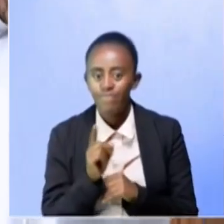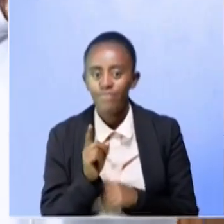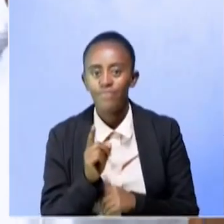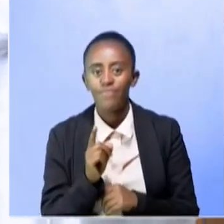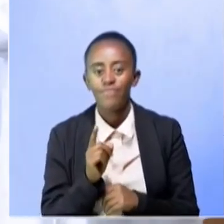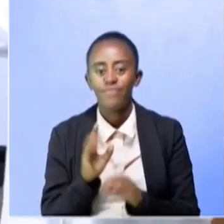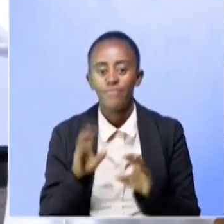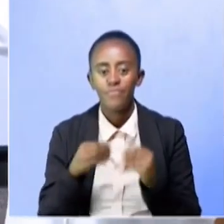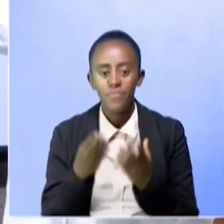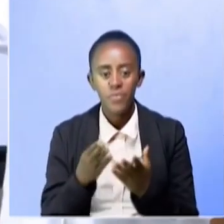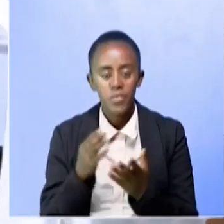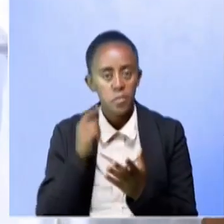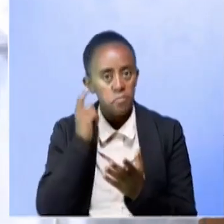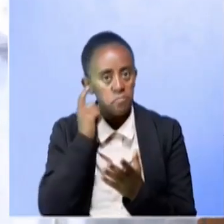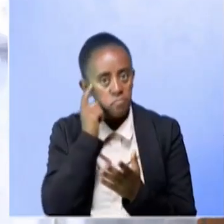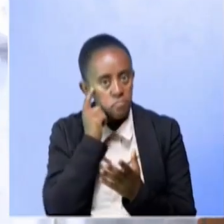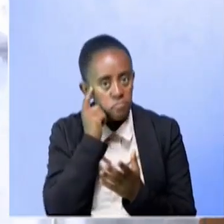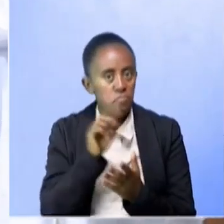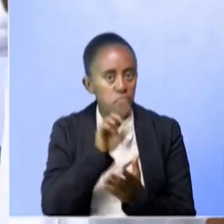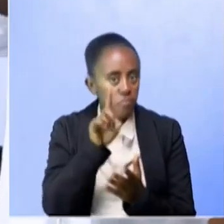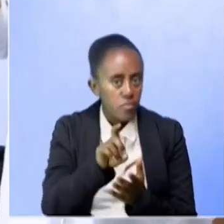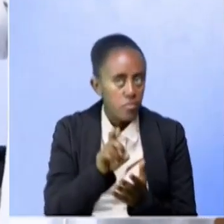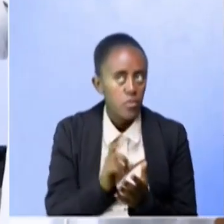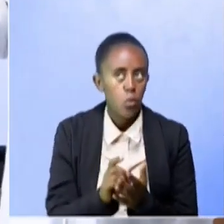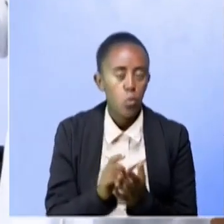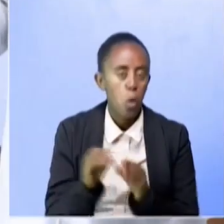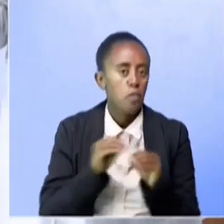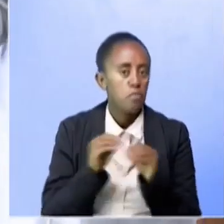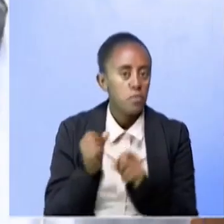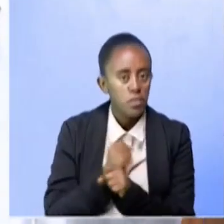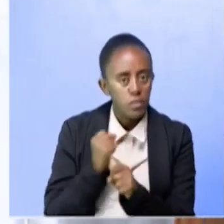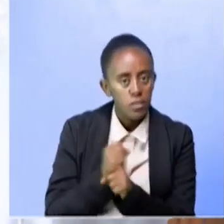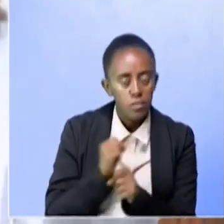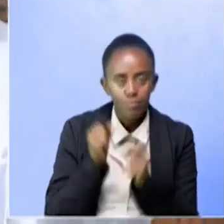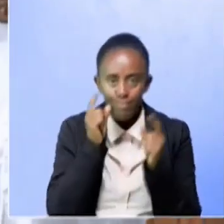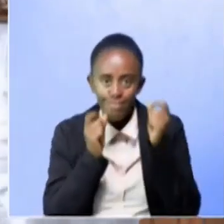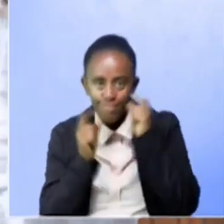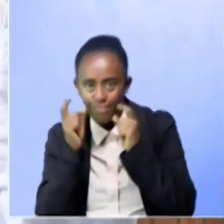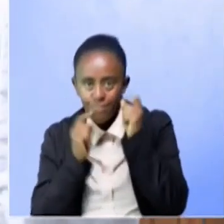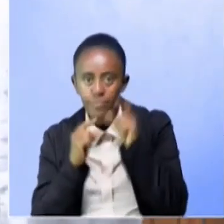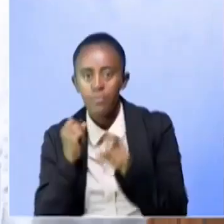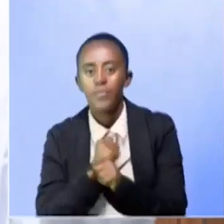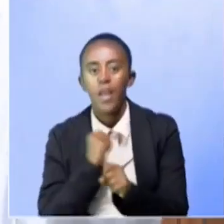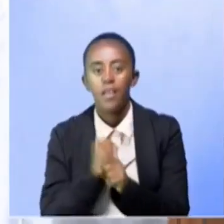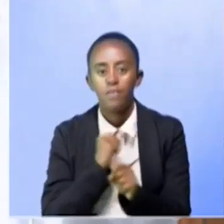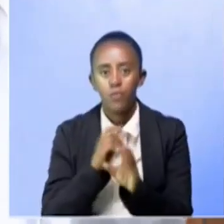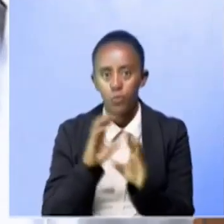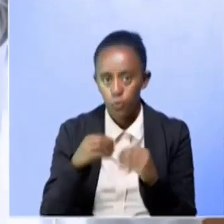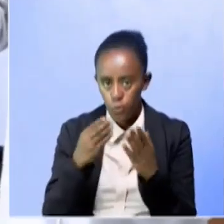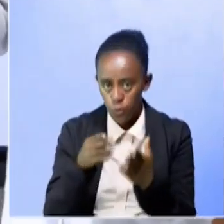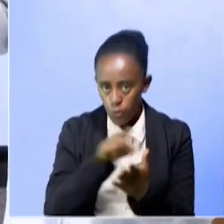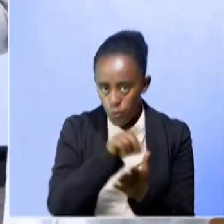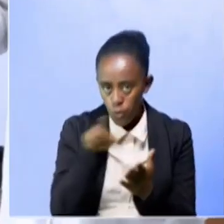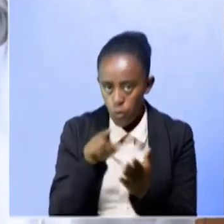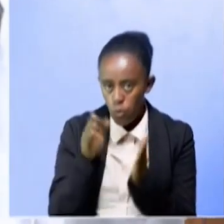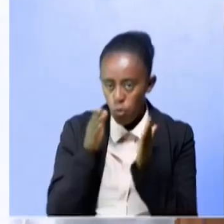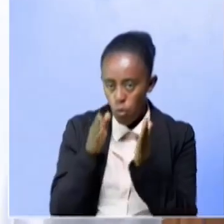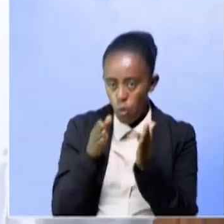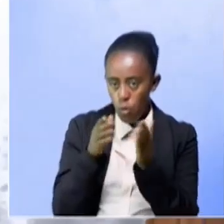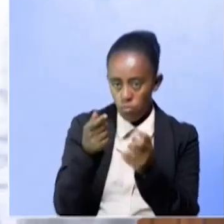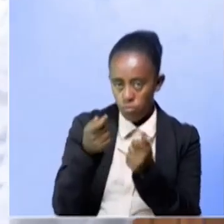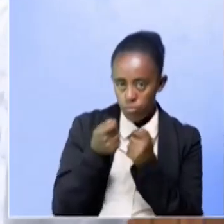what? Brainstorming activities, some of the activities, interesting activities to bring your attention to what